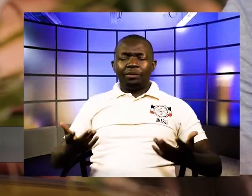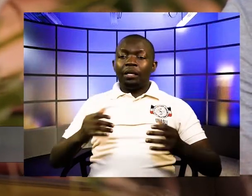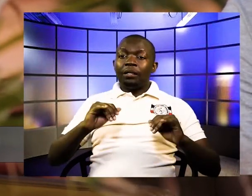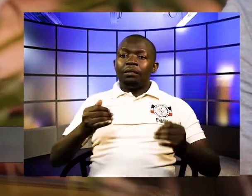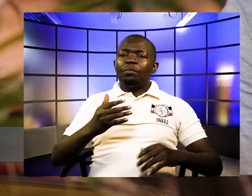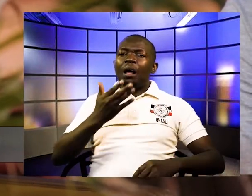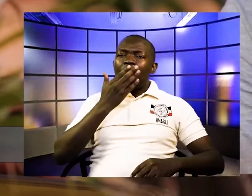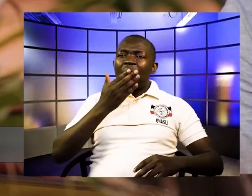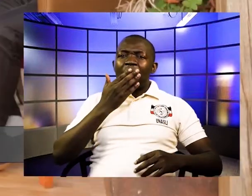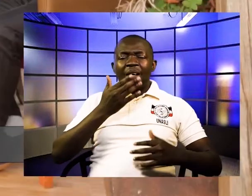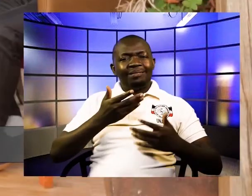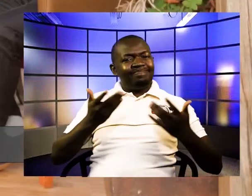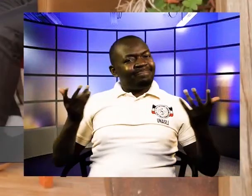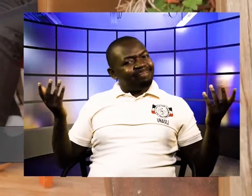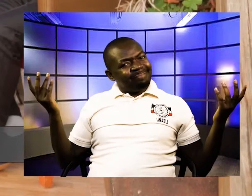okukuba enduulu naye nga